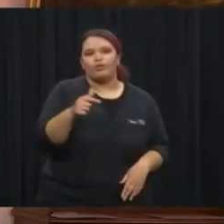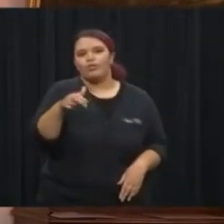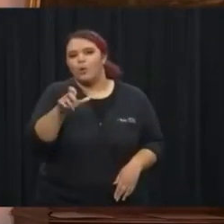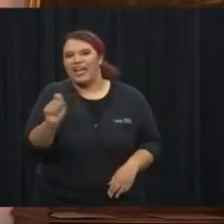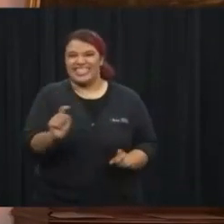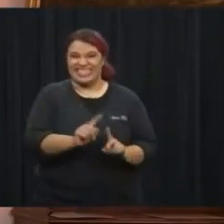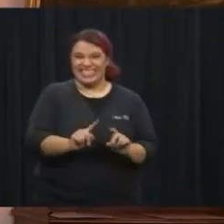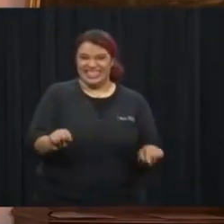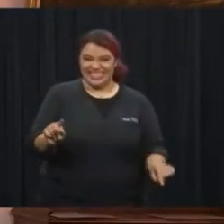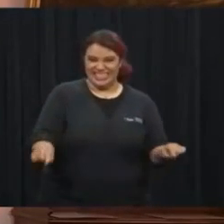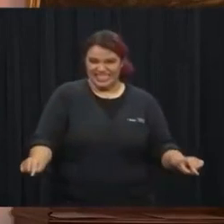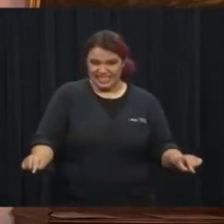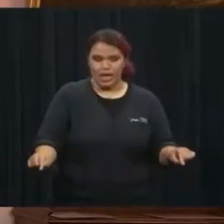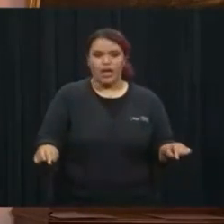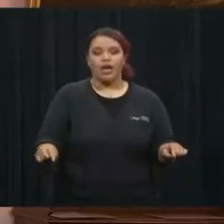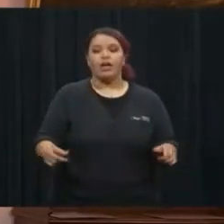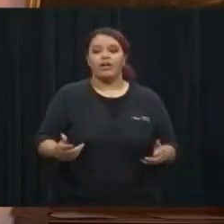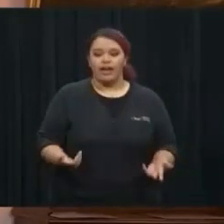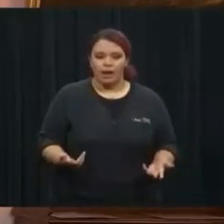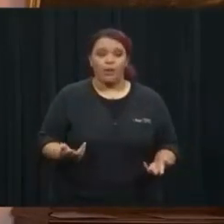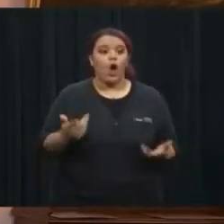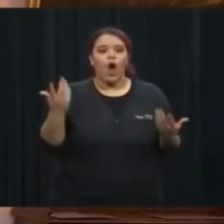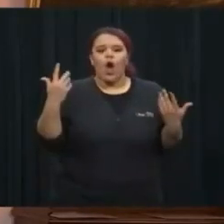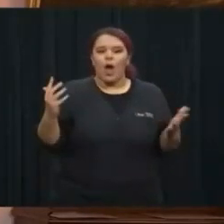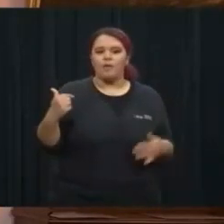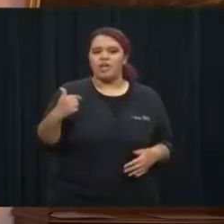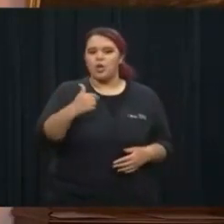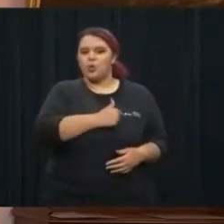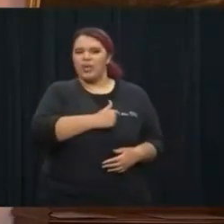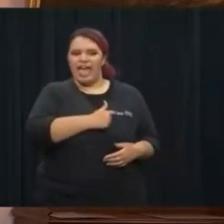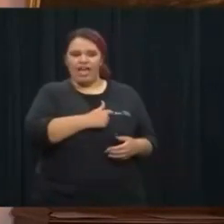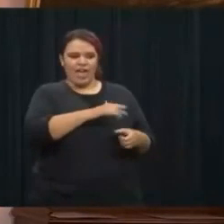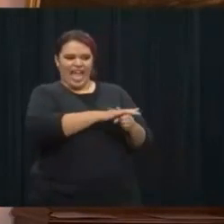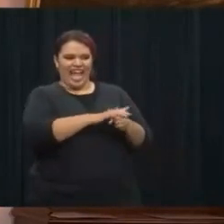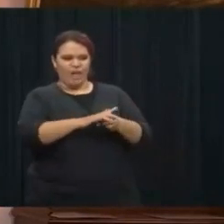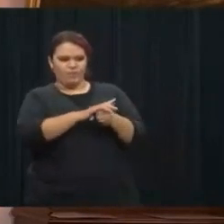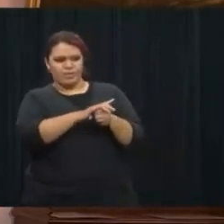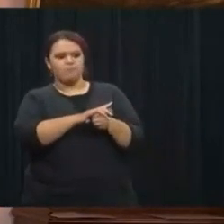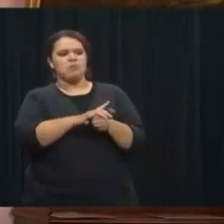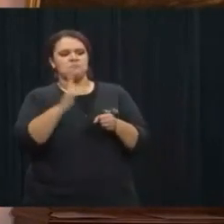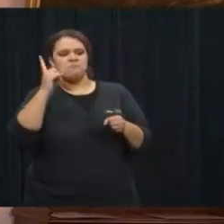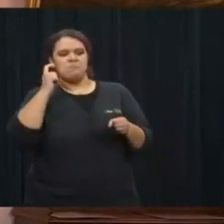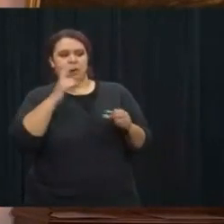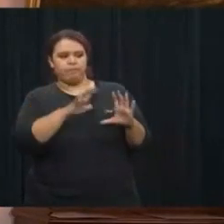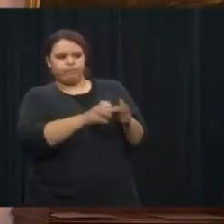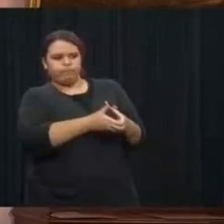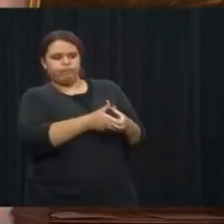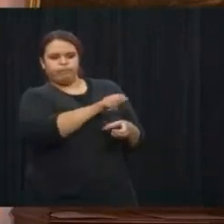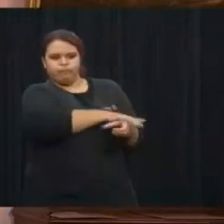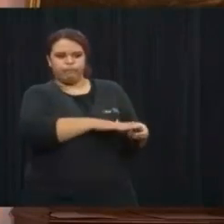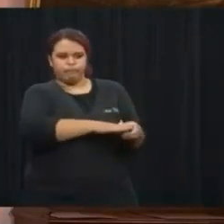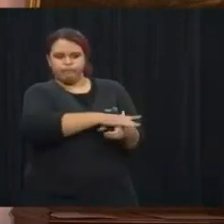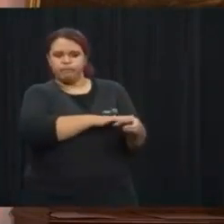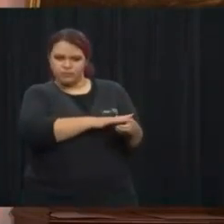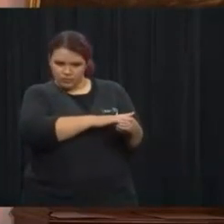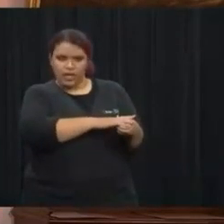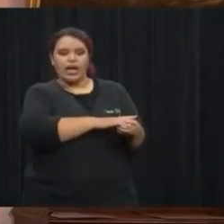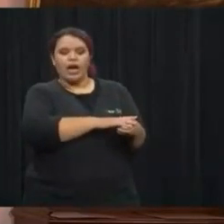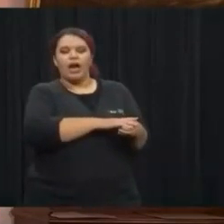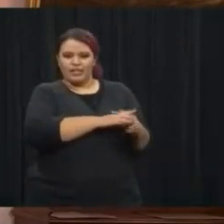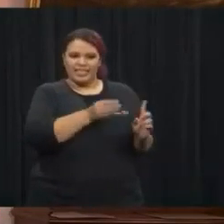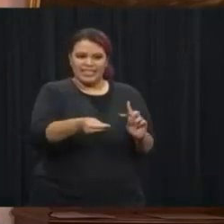press conferences, is this stuff is here. It's already here. We already have community spread. We don't have to have tests to know